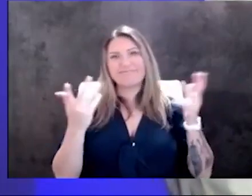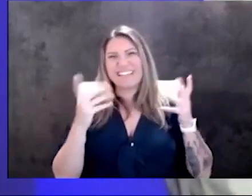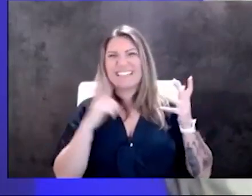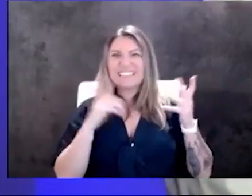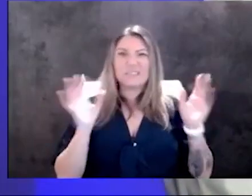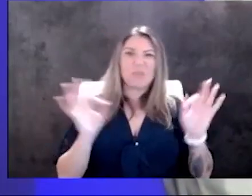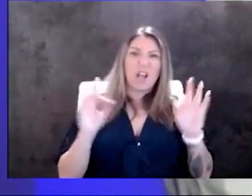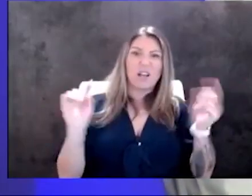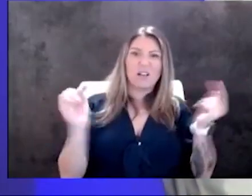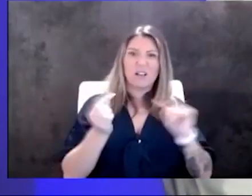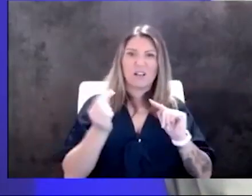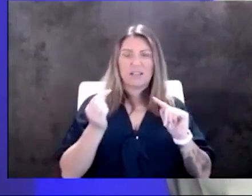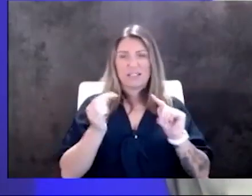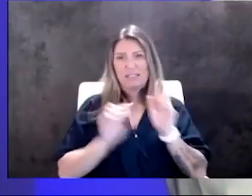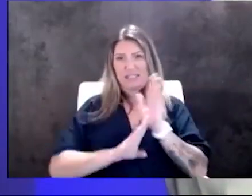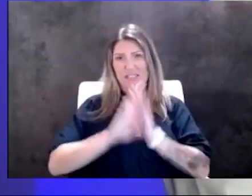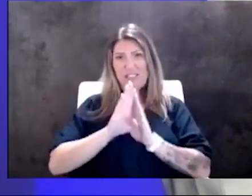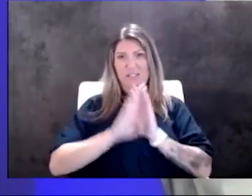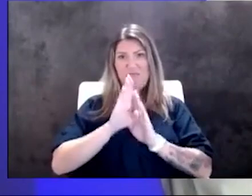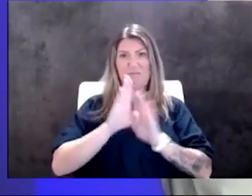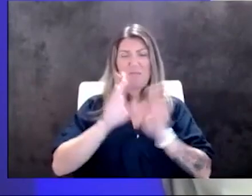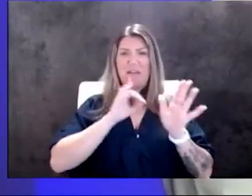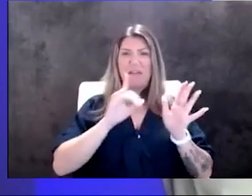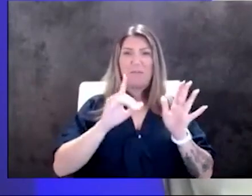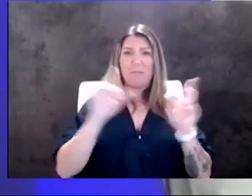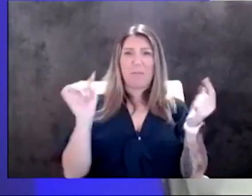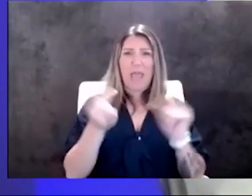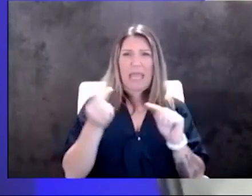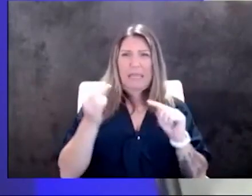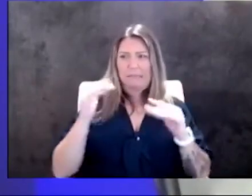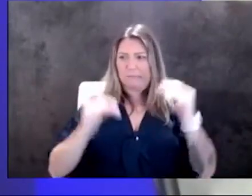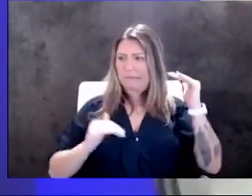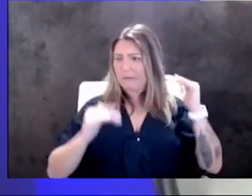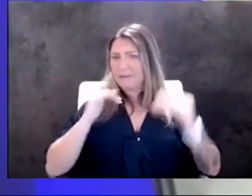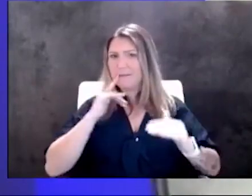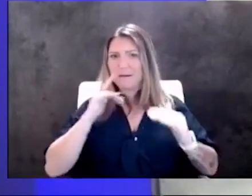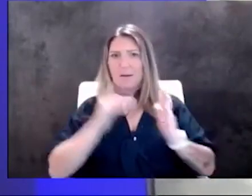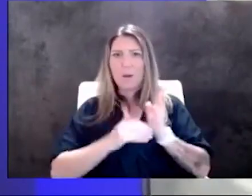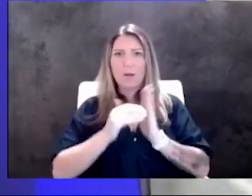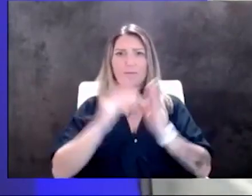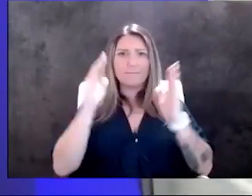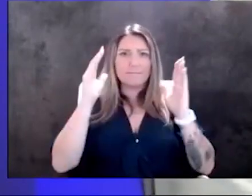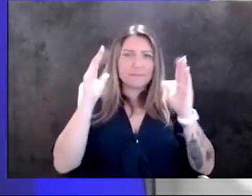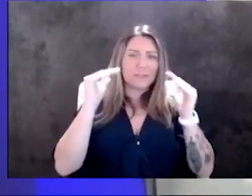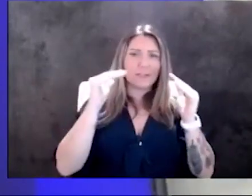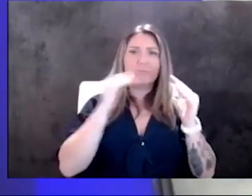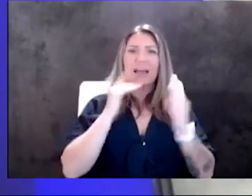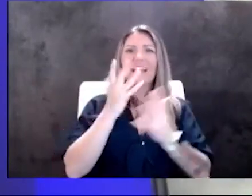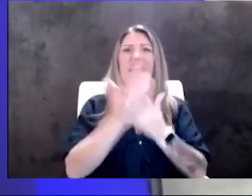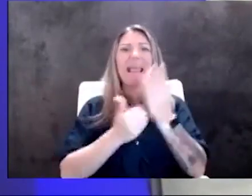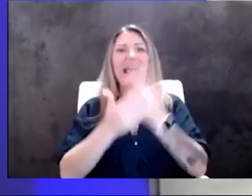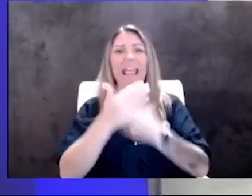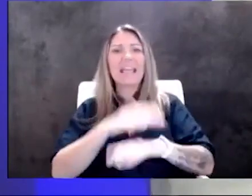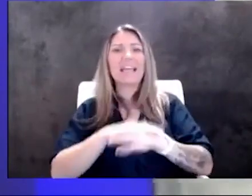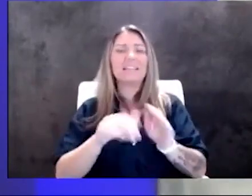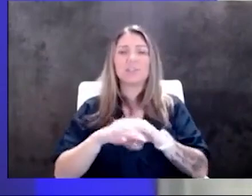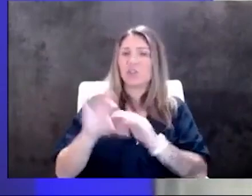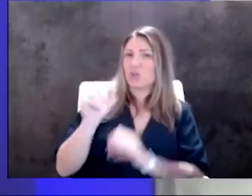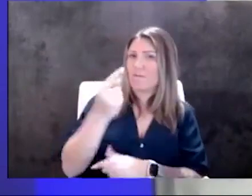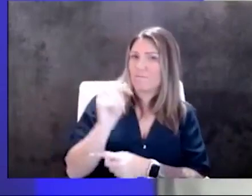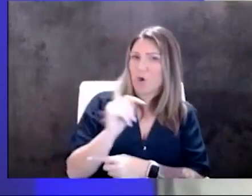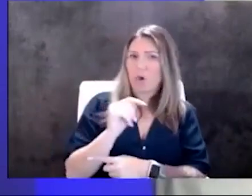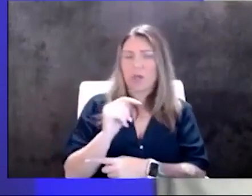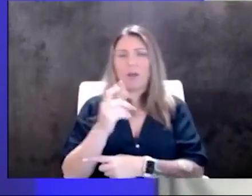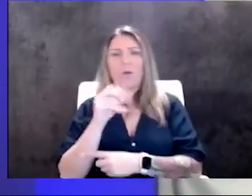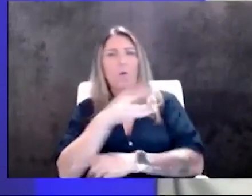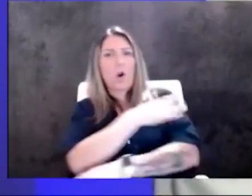pain out of proportion to what you'd expect. Oftentimes it's going to affect an extremity, usually the hand or the foot or the arm or the leg. And usually they